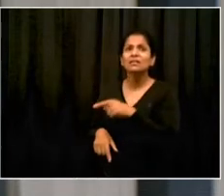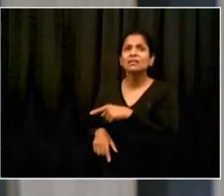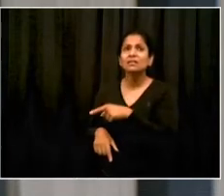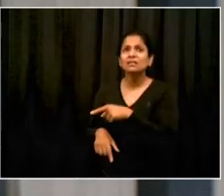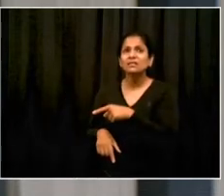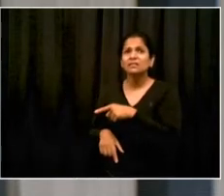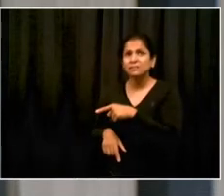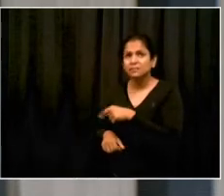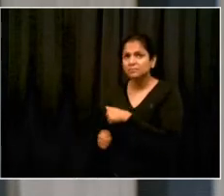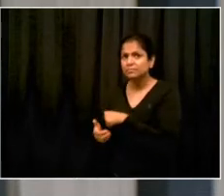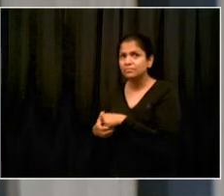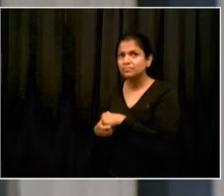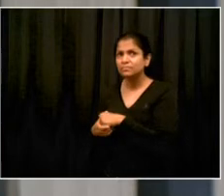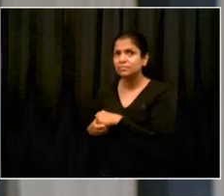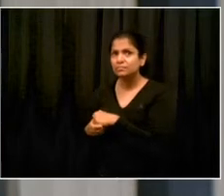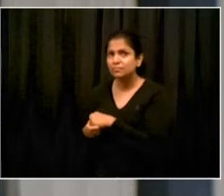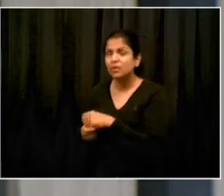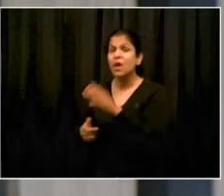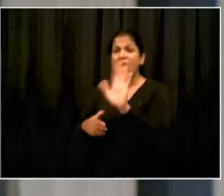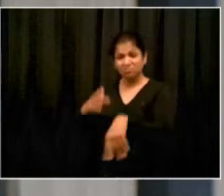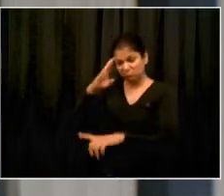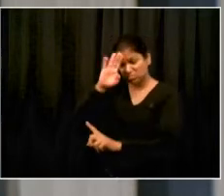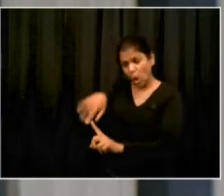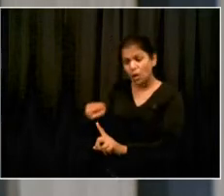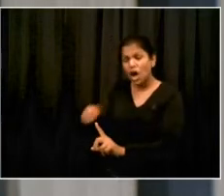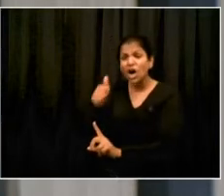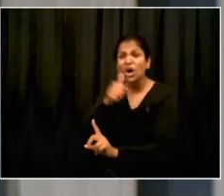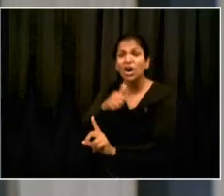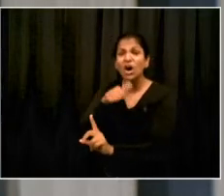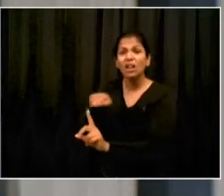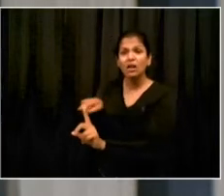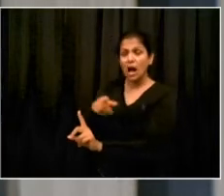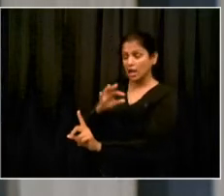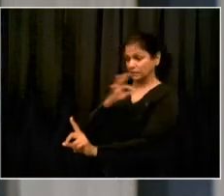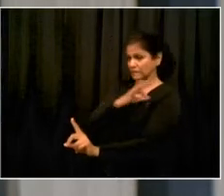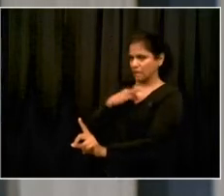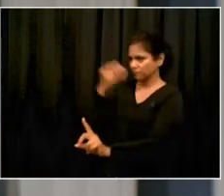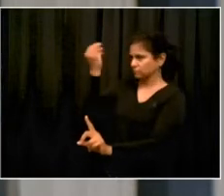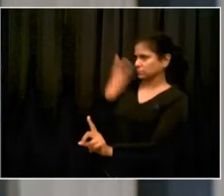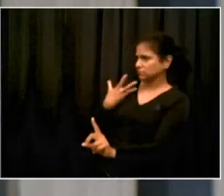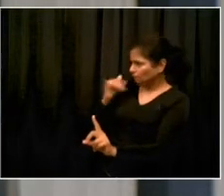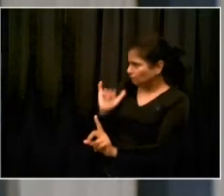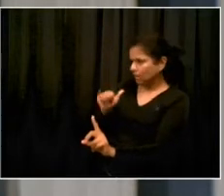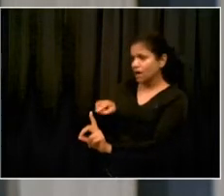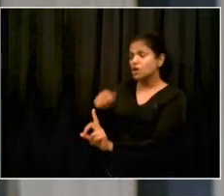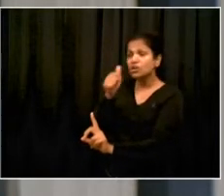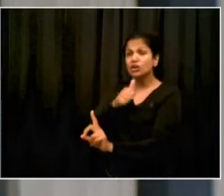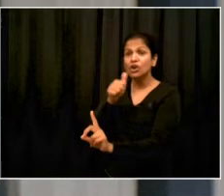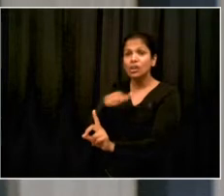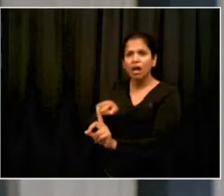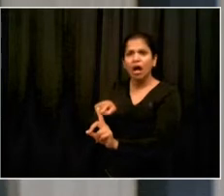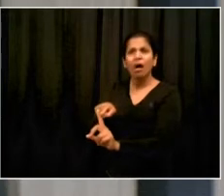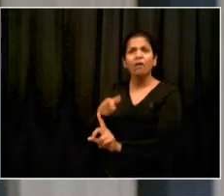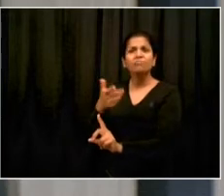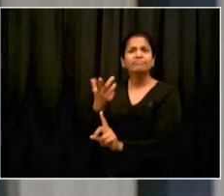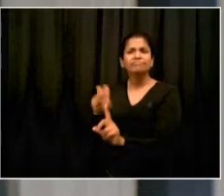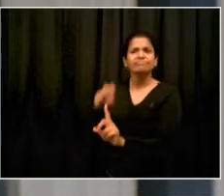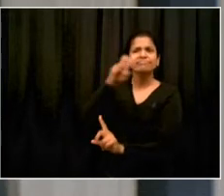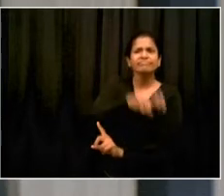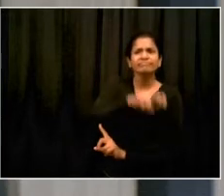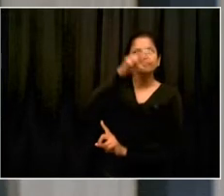has lost custody 3 separate times. The only stable environment they have are the people that love and care for them at this